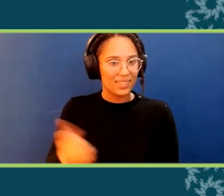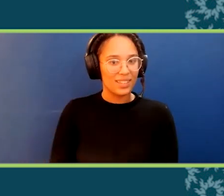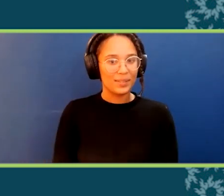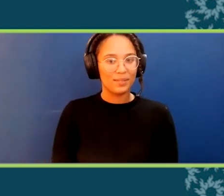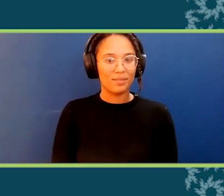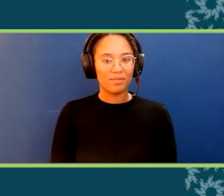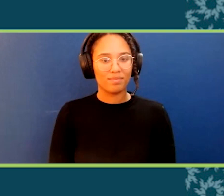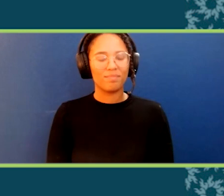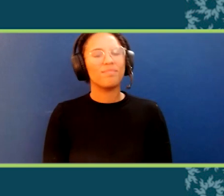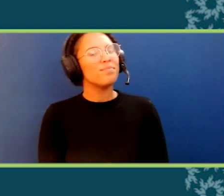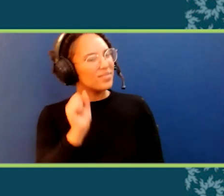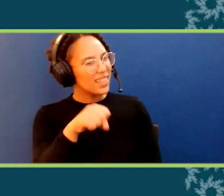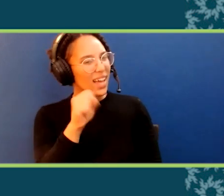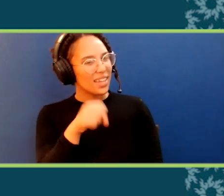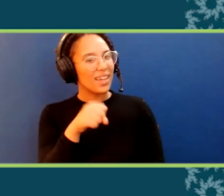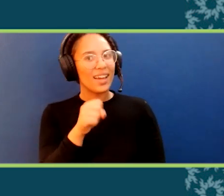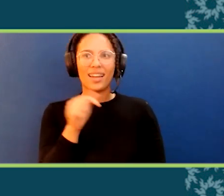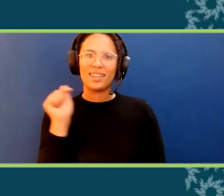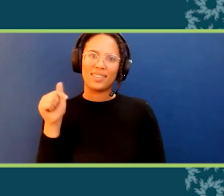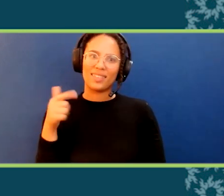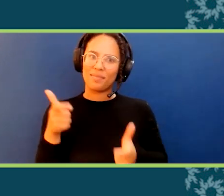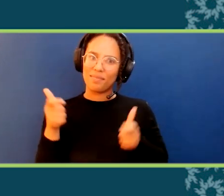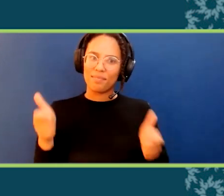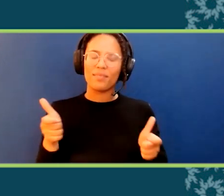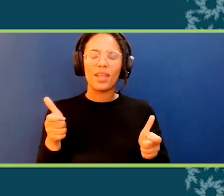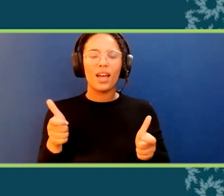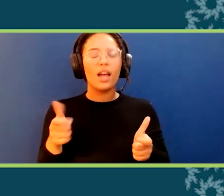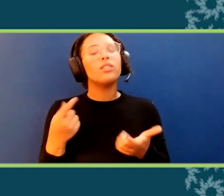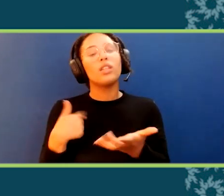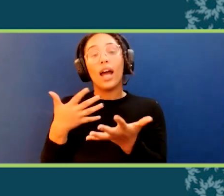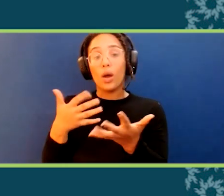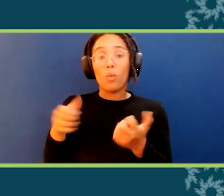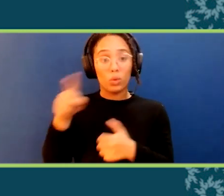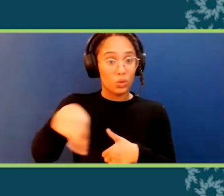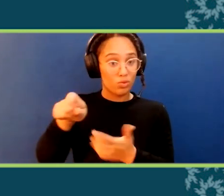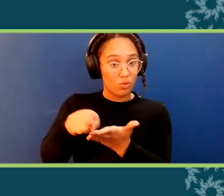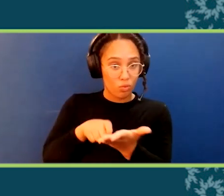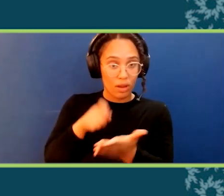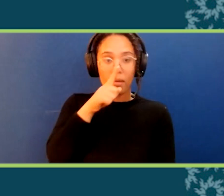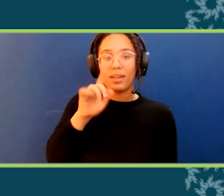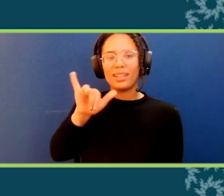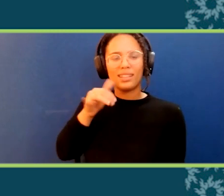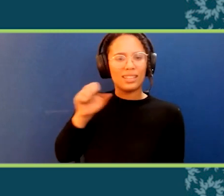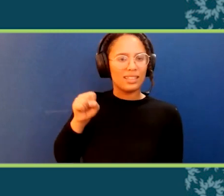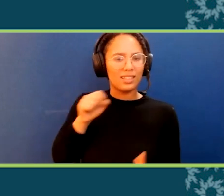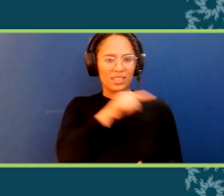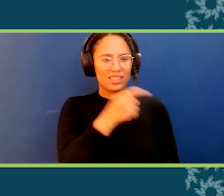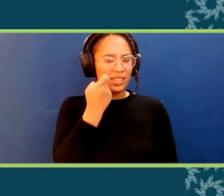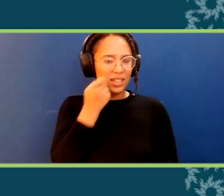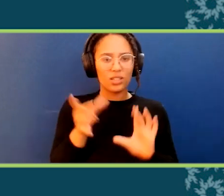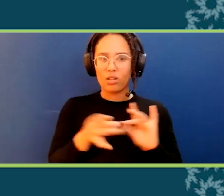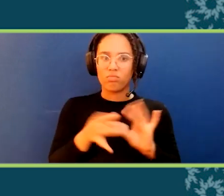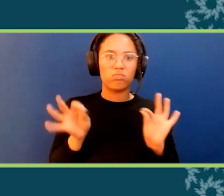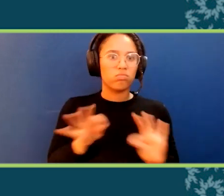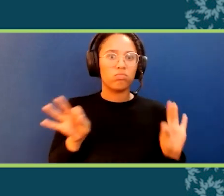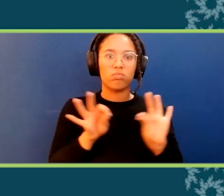Yeah. Just, I mean, this is really big, and I want everybody to write this down because Jess just said something really important that might be really